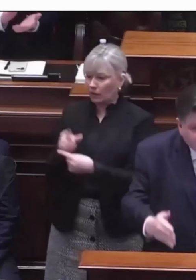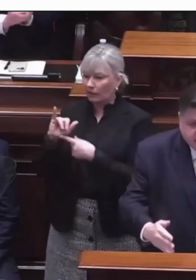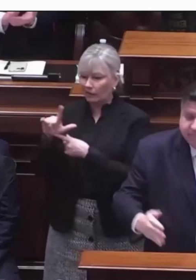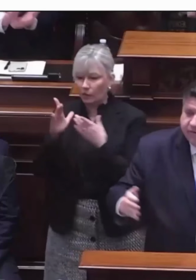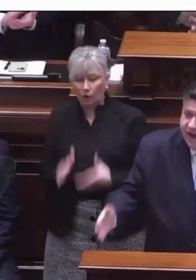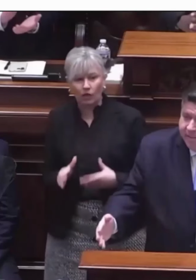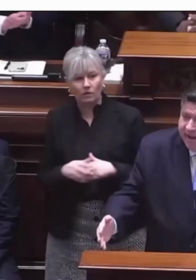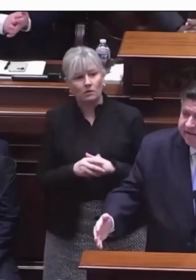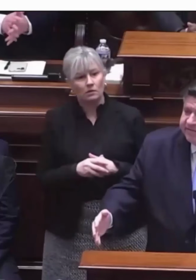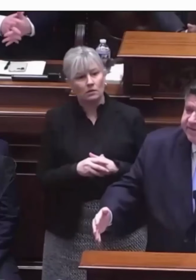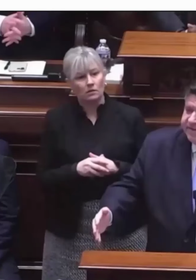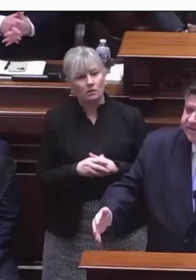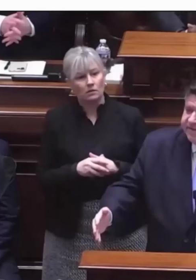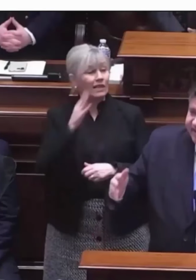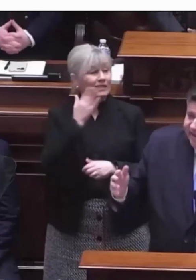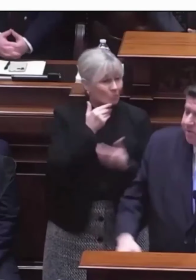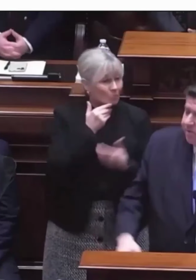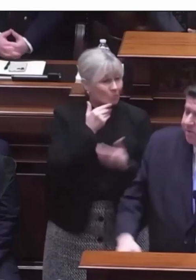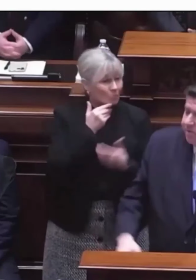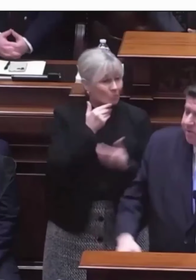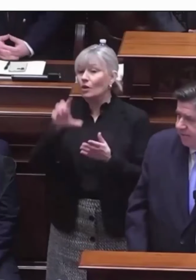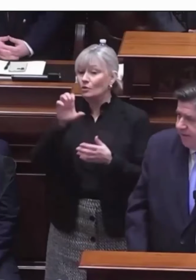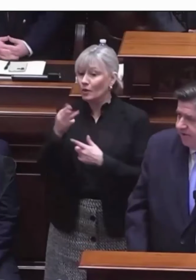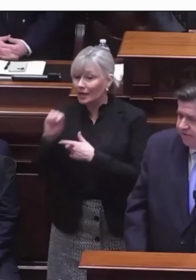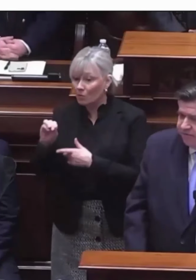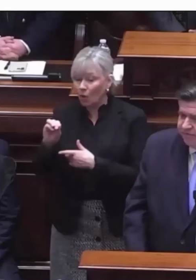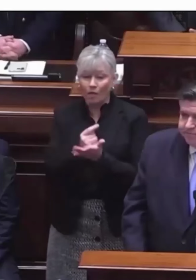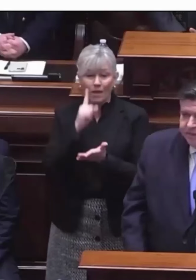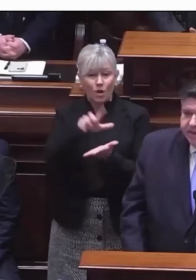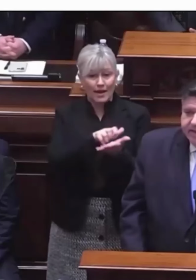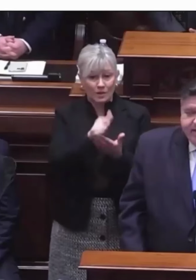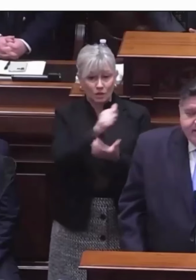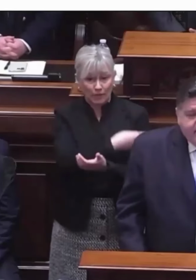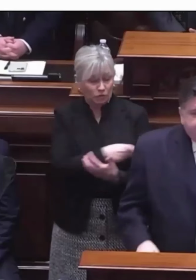from insulin for diabetics to chemotherapy for cancer patients.